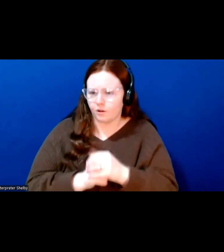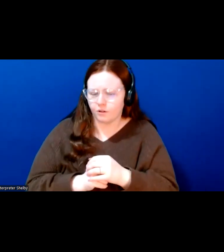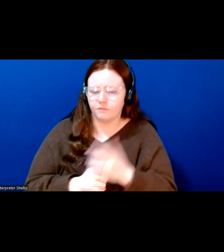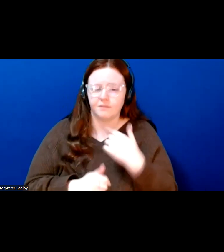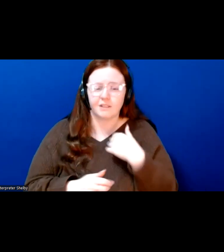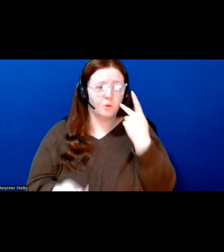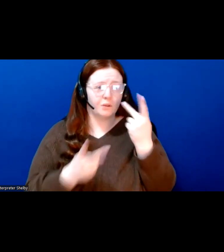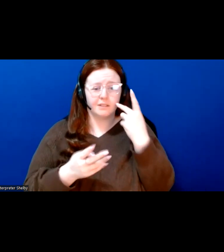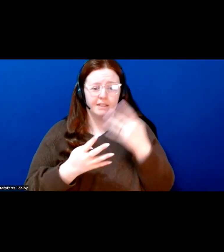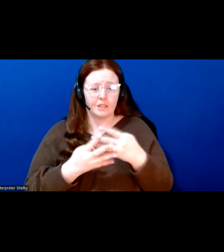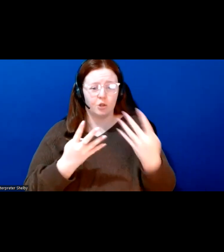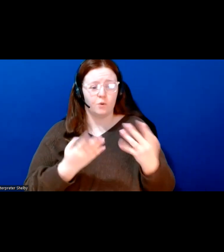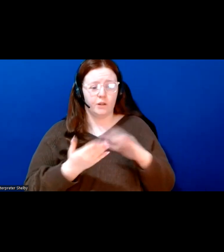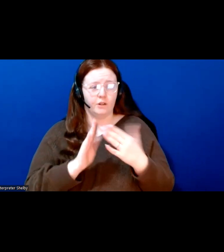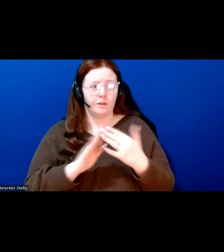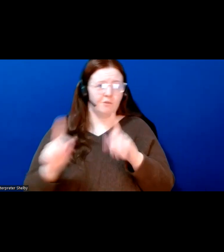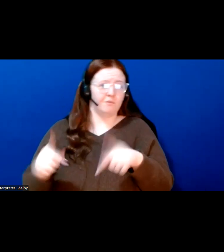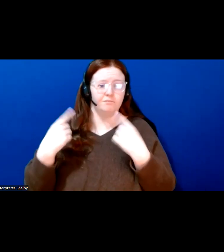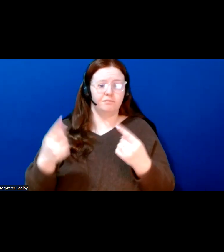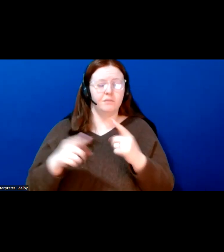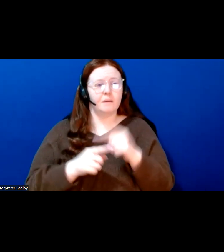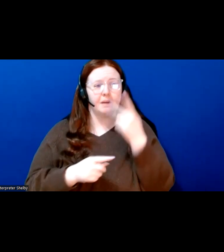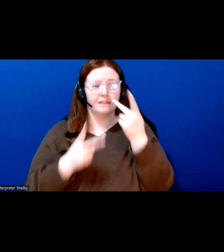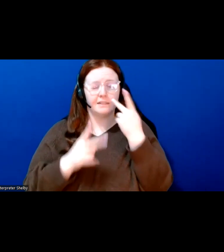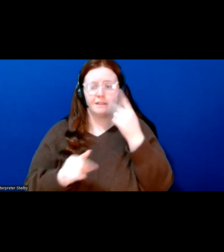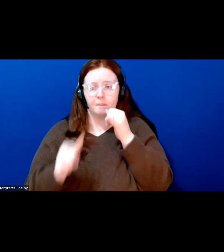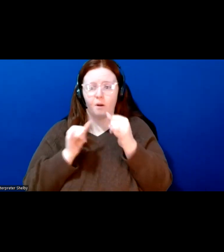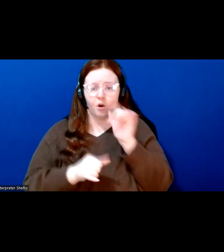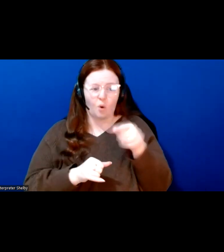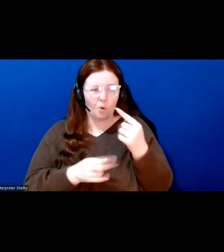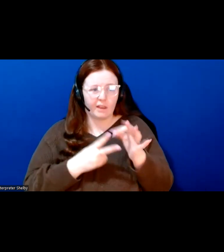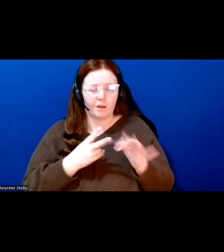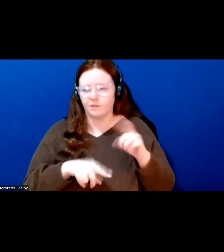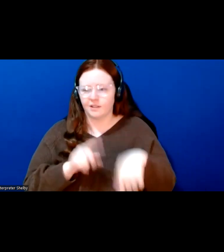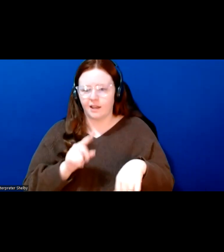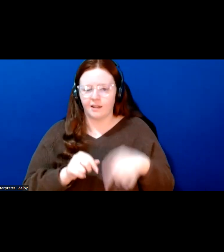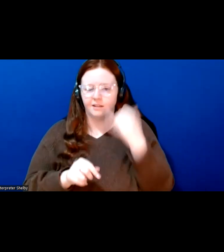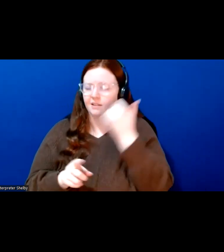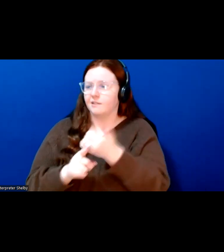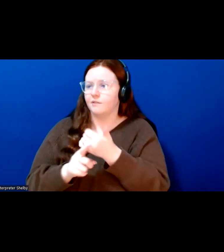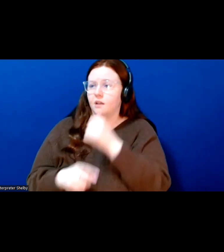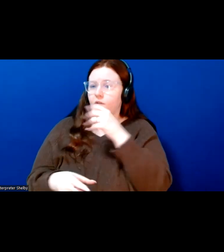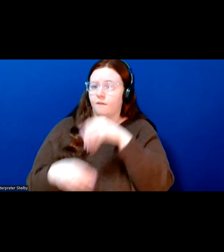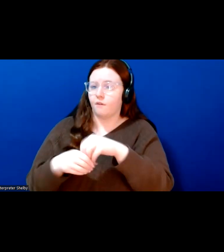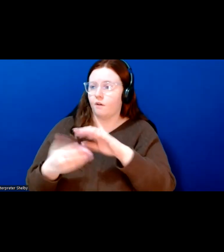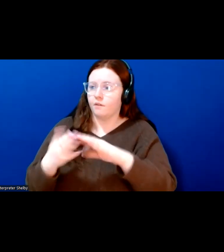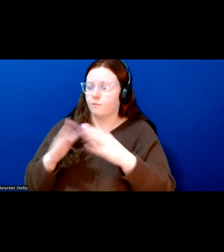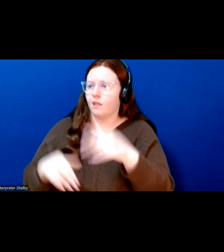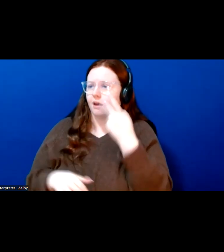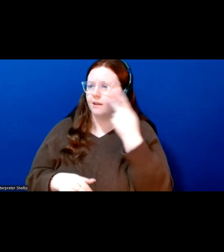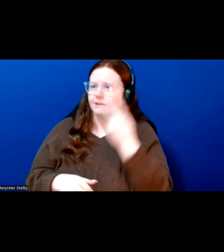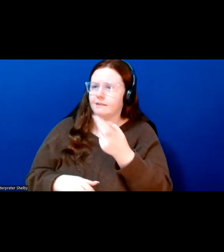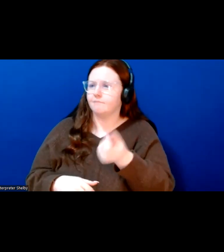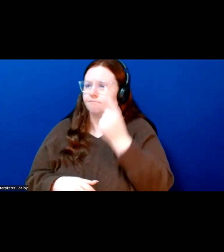just a bar can't really address all those issues. If you're not really within the community, you really don't understand the importance of actually like the